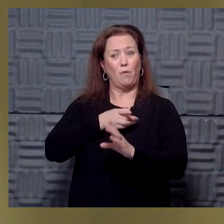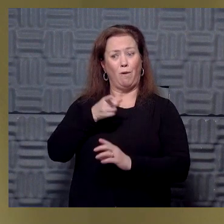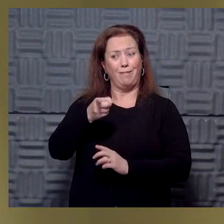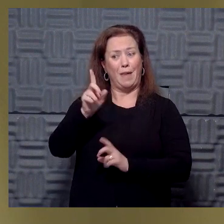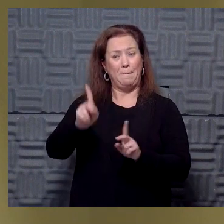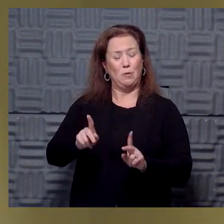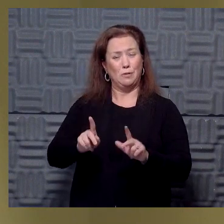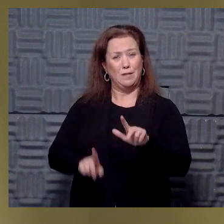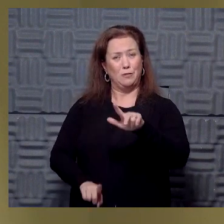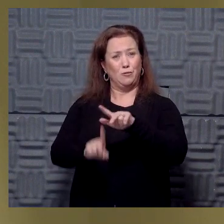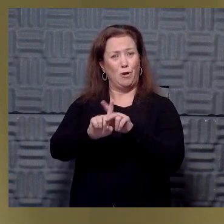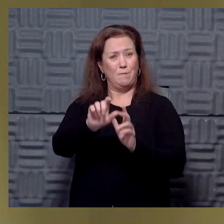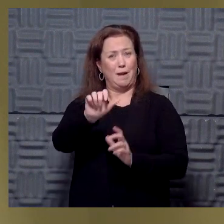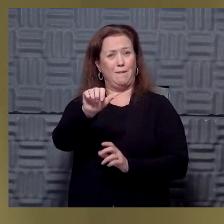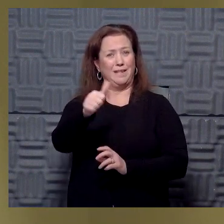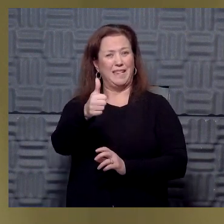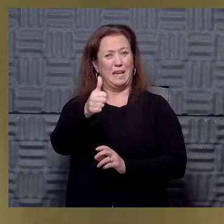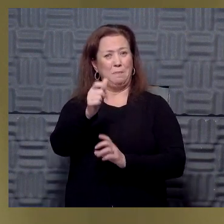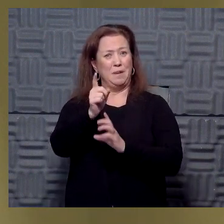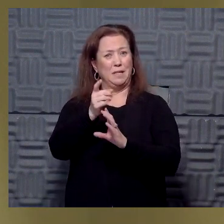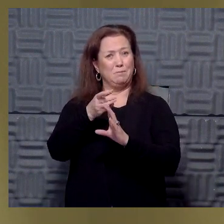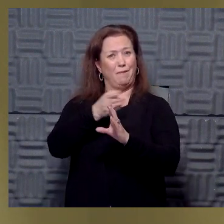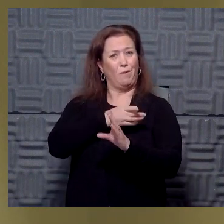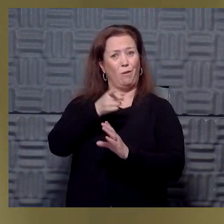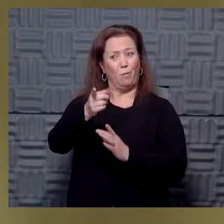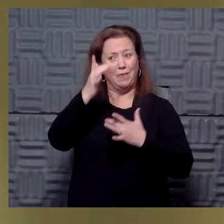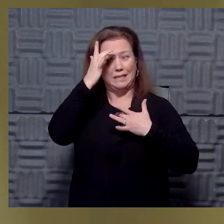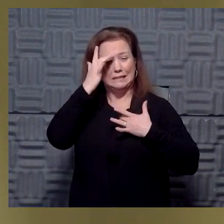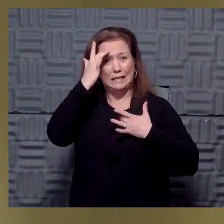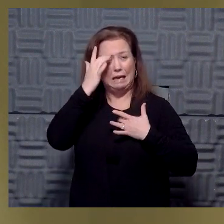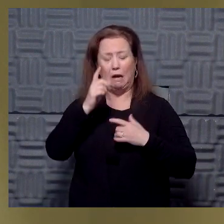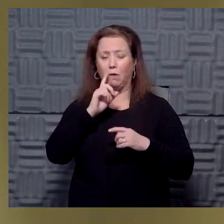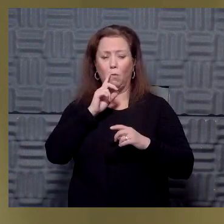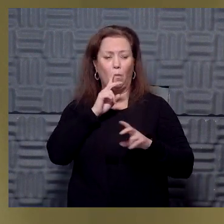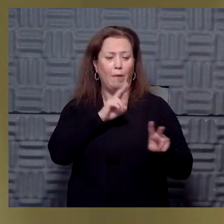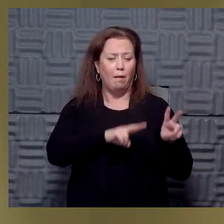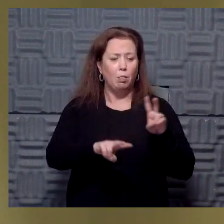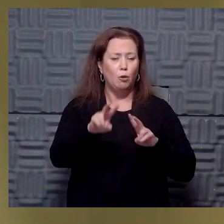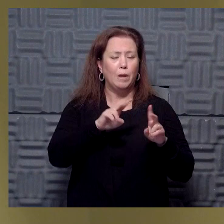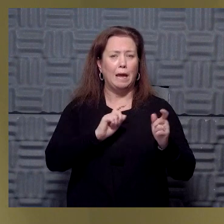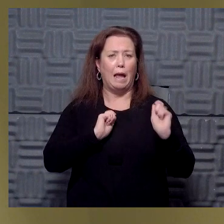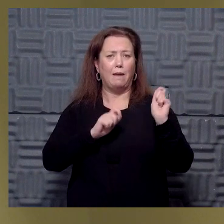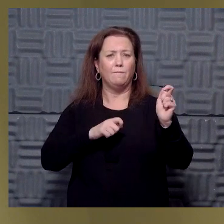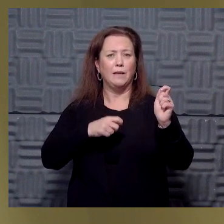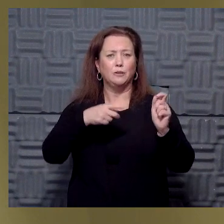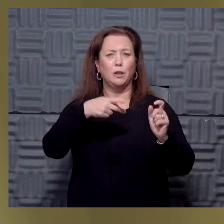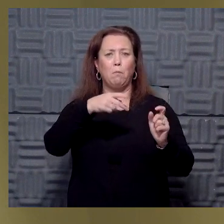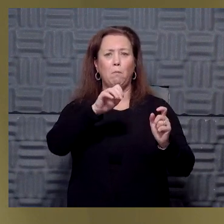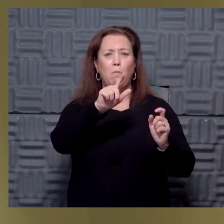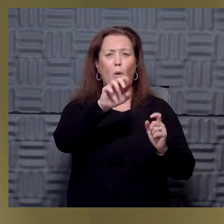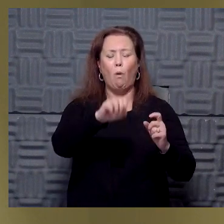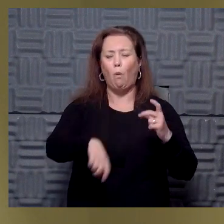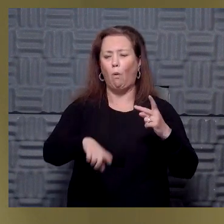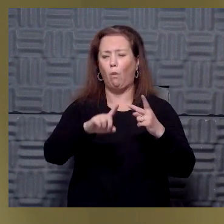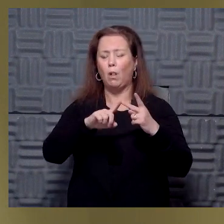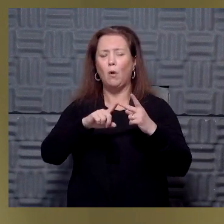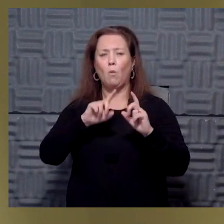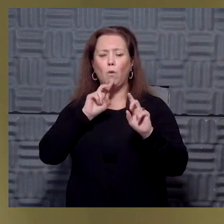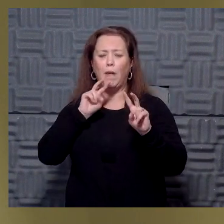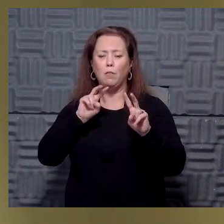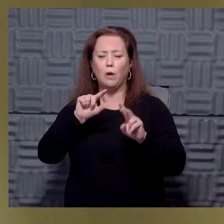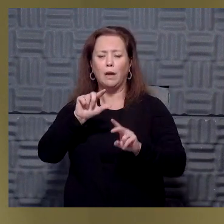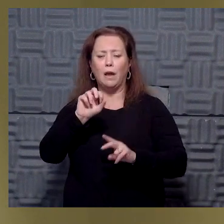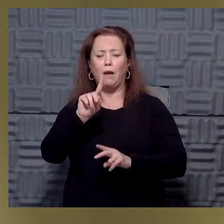ill? Were they looking at a fishing pole? Were they looking at gardening tools? Were they, sick? And so that's where the real